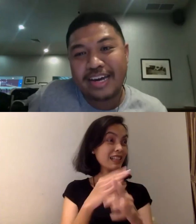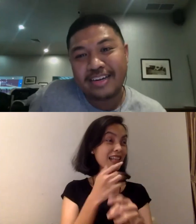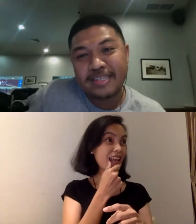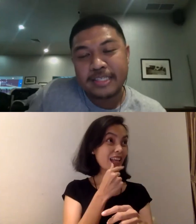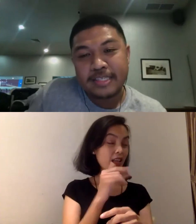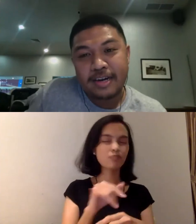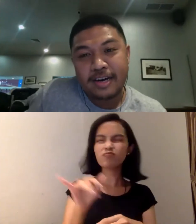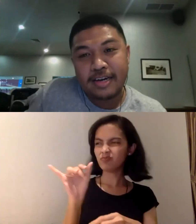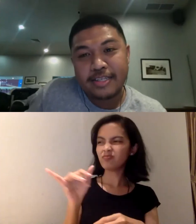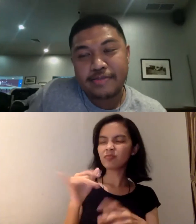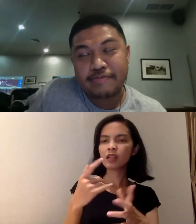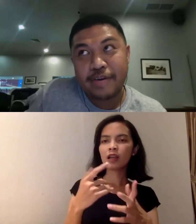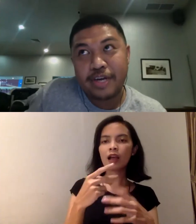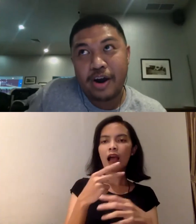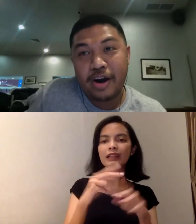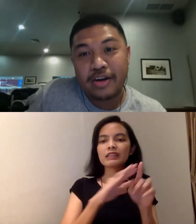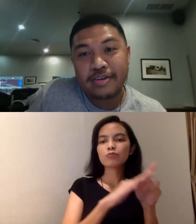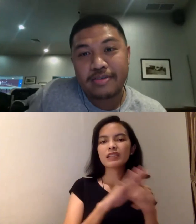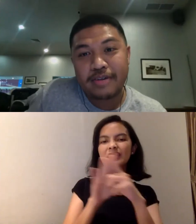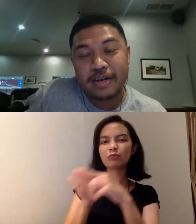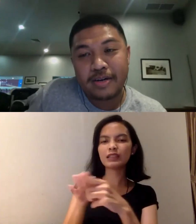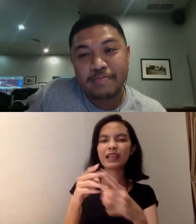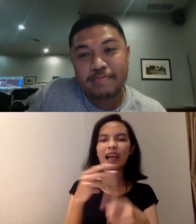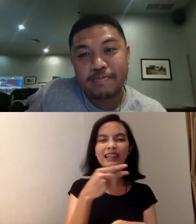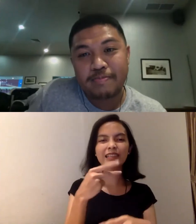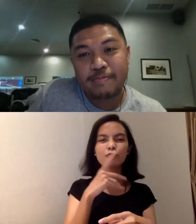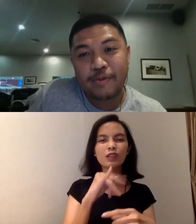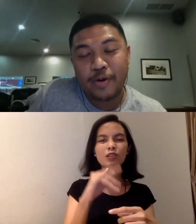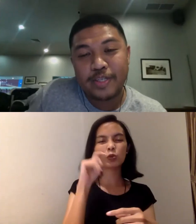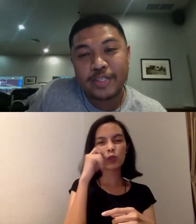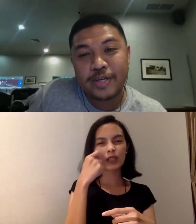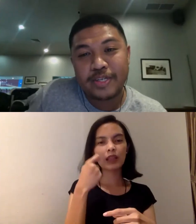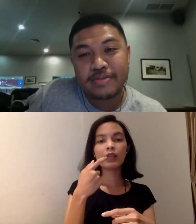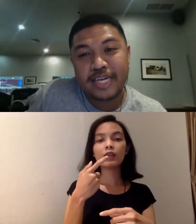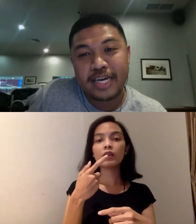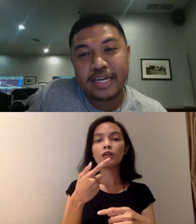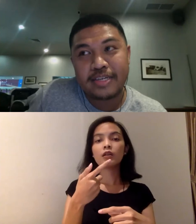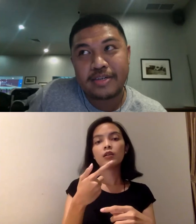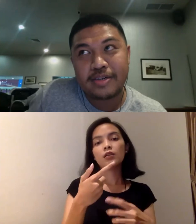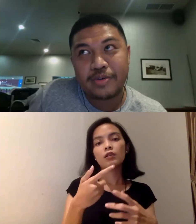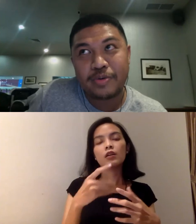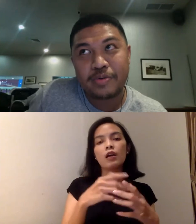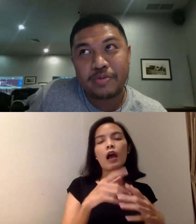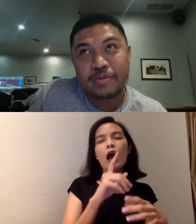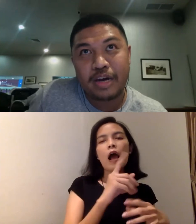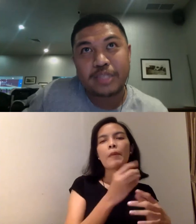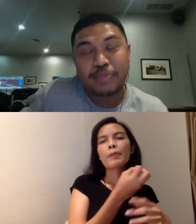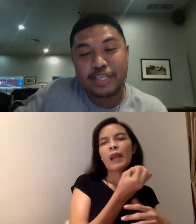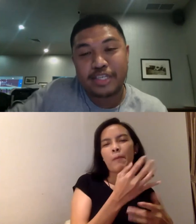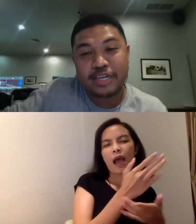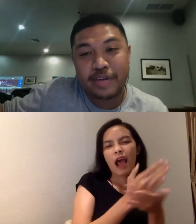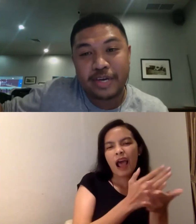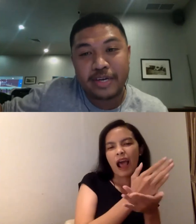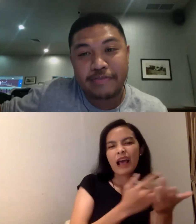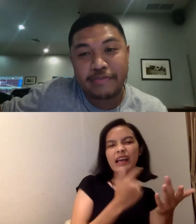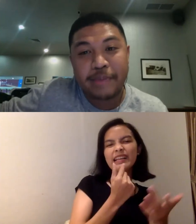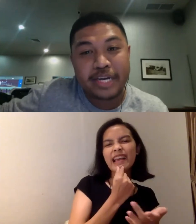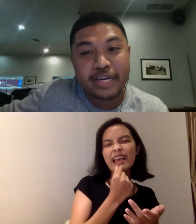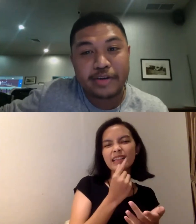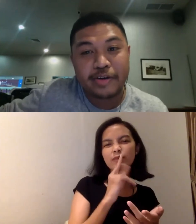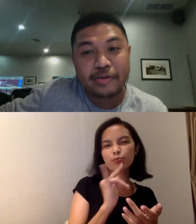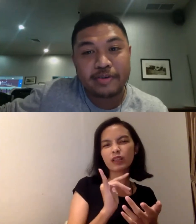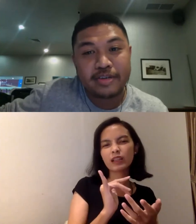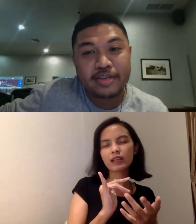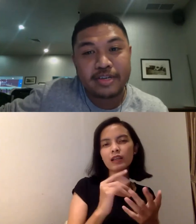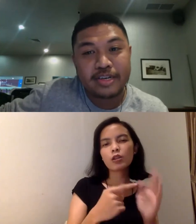why it's very hard for certain gay who, especially if they're like feminine, you